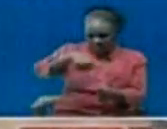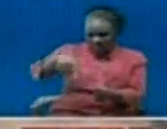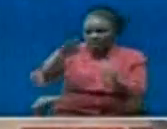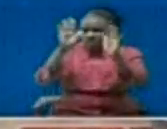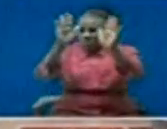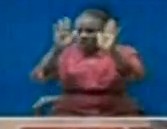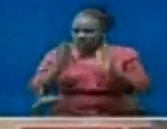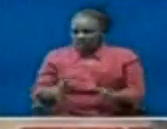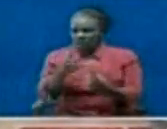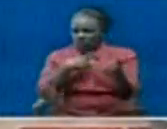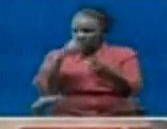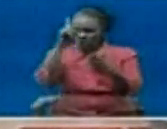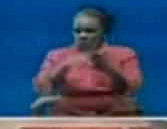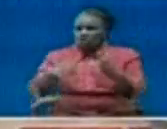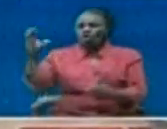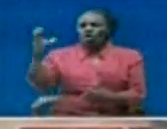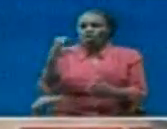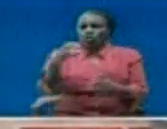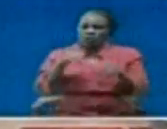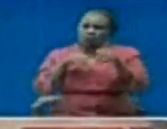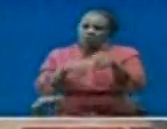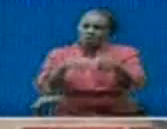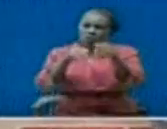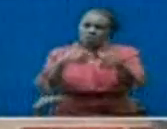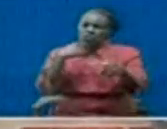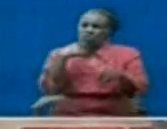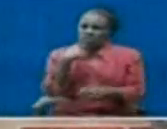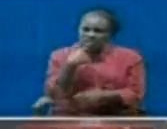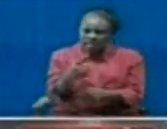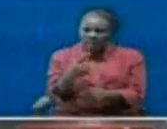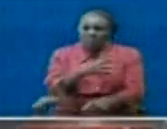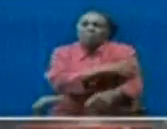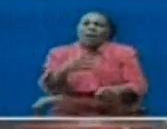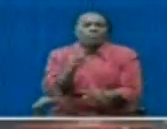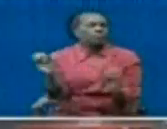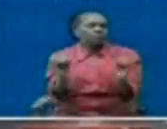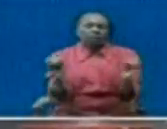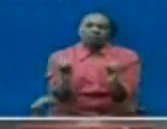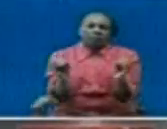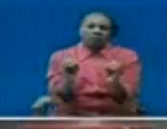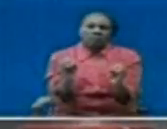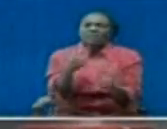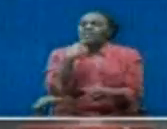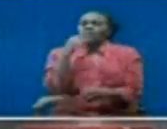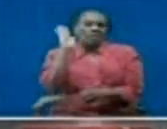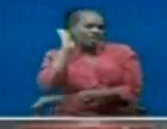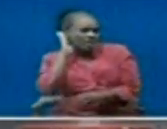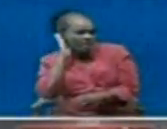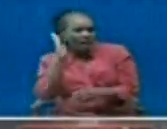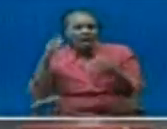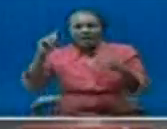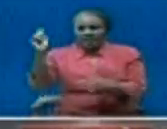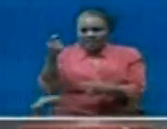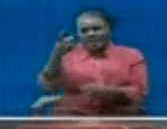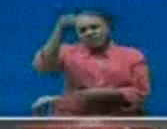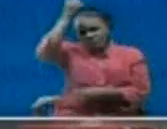that people keep talking about is that court is pursuing this just to stay relevant or for power reasons. But we actually listen to Kenyans at the grassroots, and Kenyans